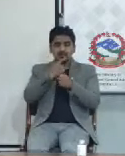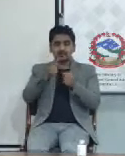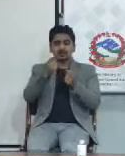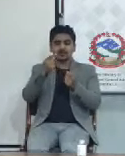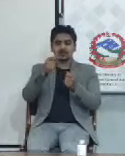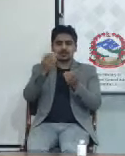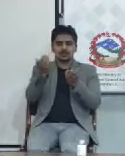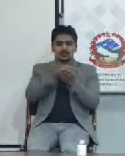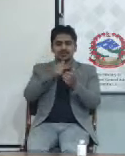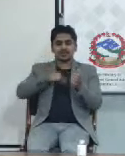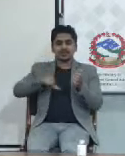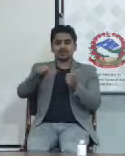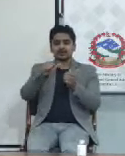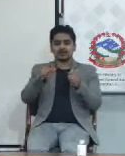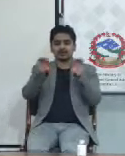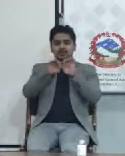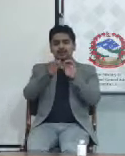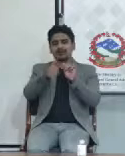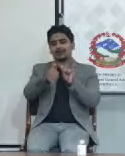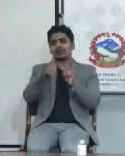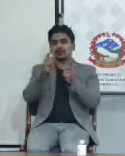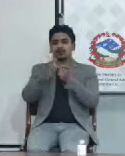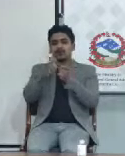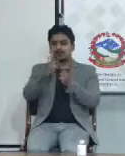Move ahead, please.